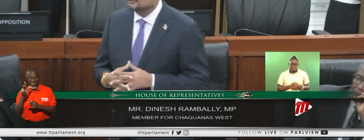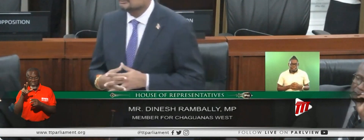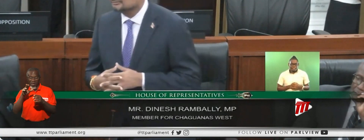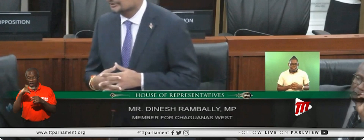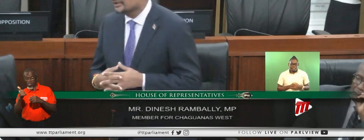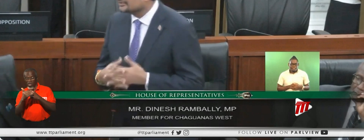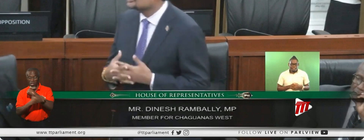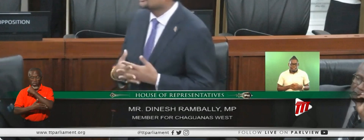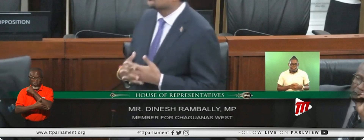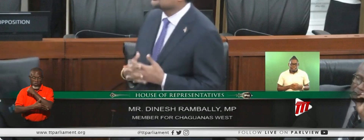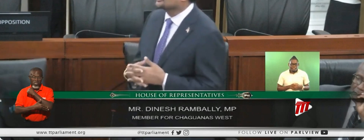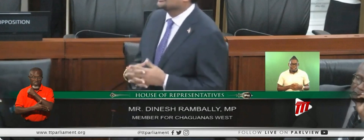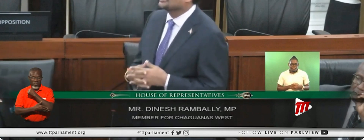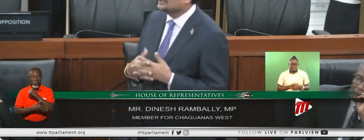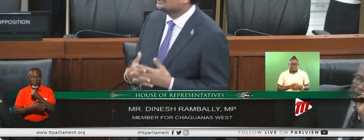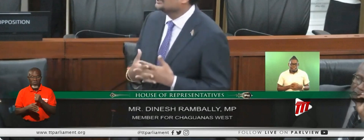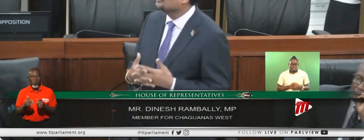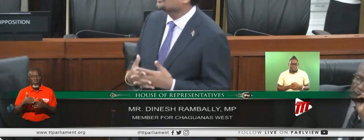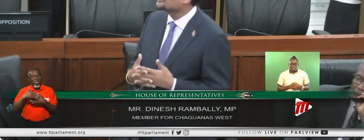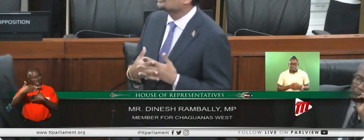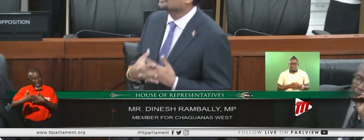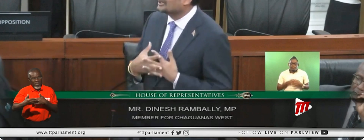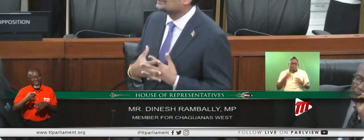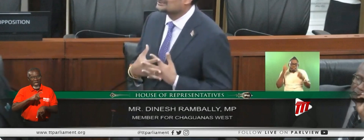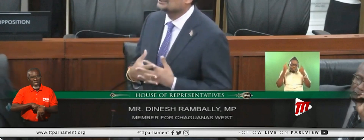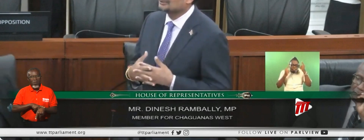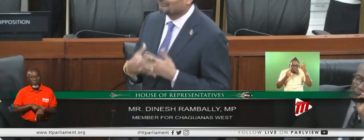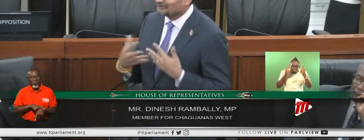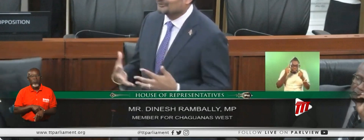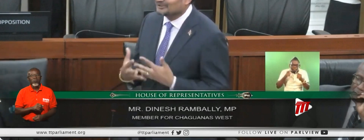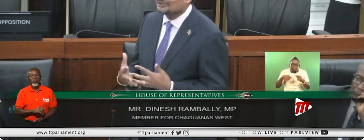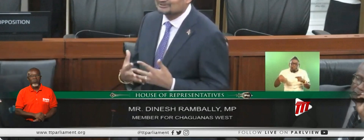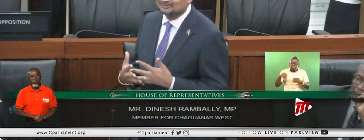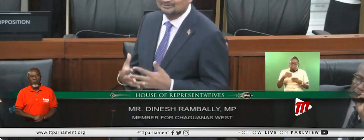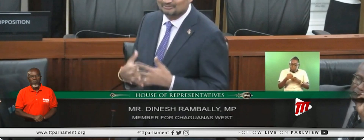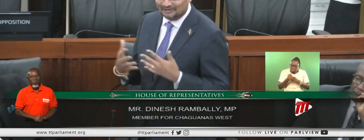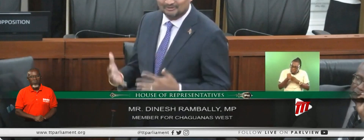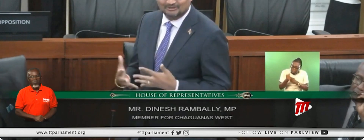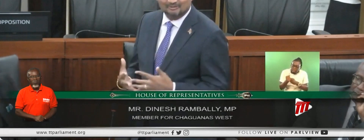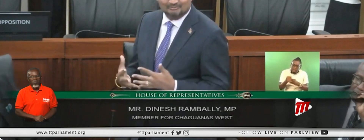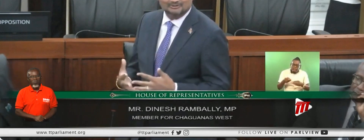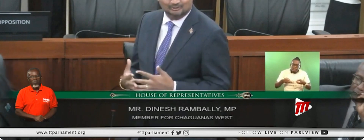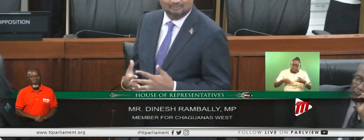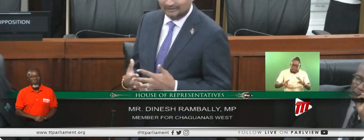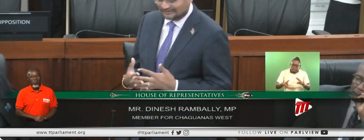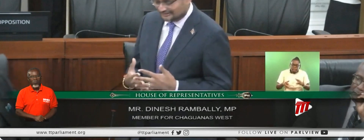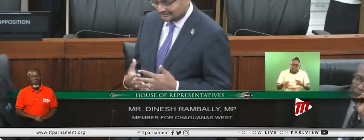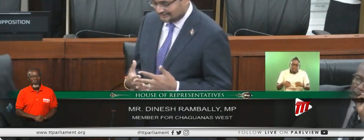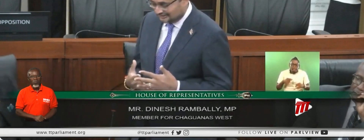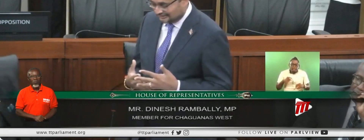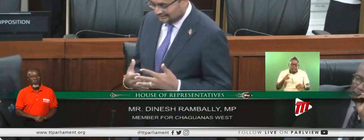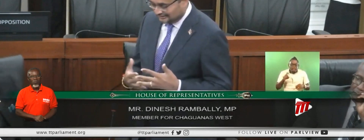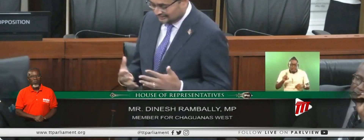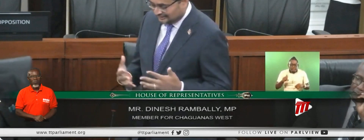I think they are the next generation. They are leading the way in showing us what we need to do to be able to compete globally.